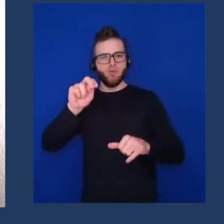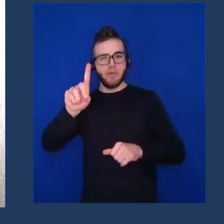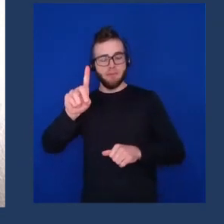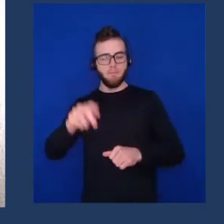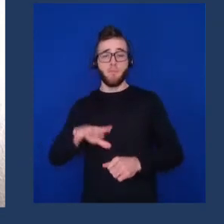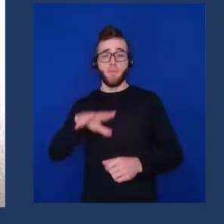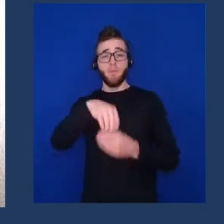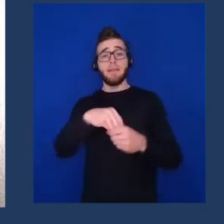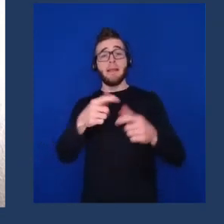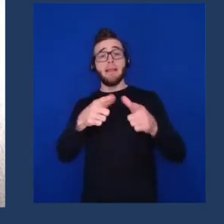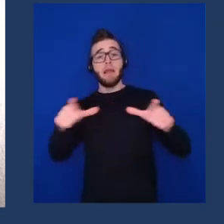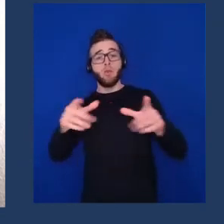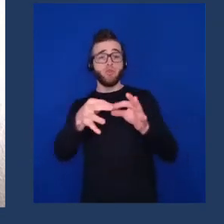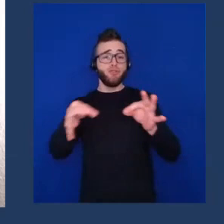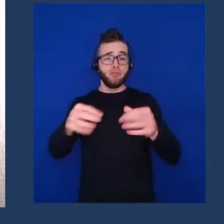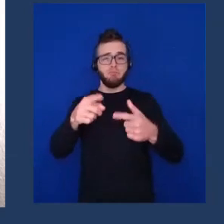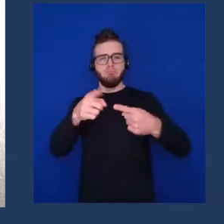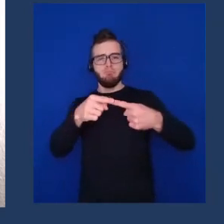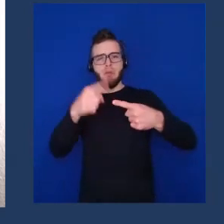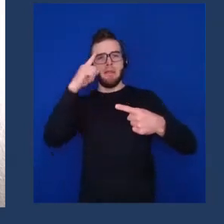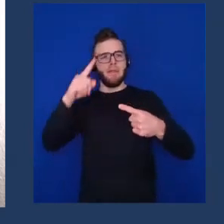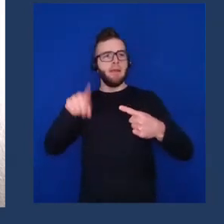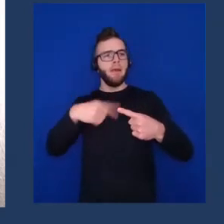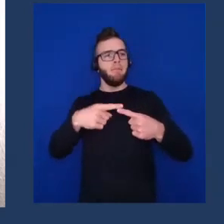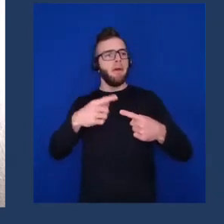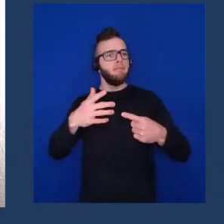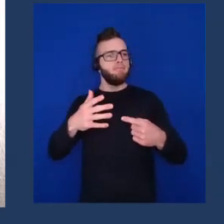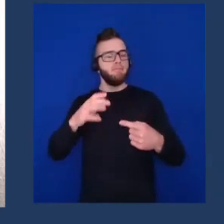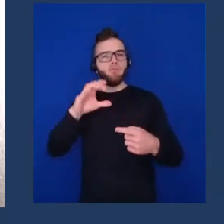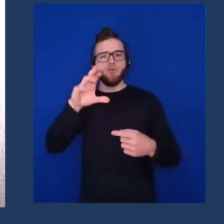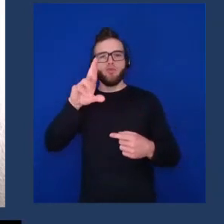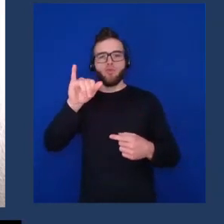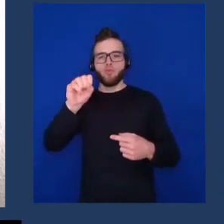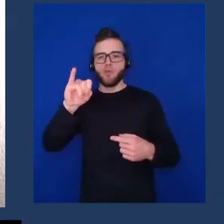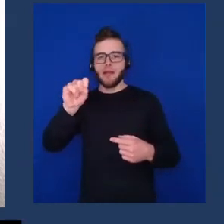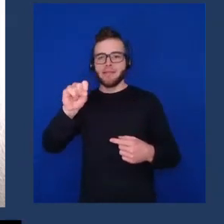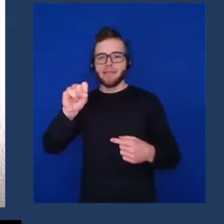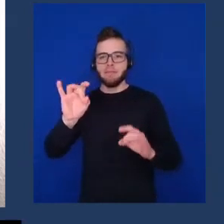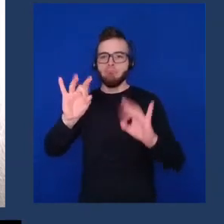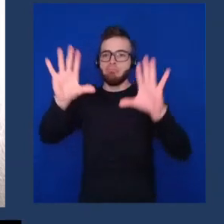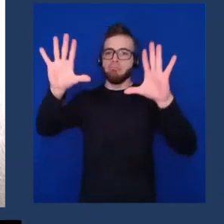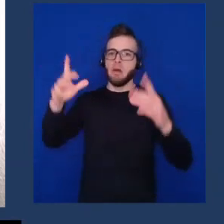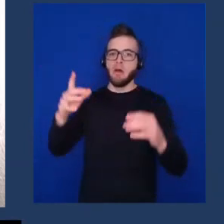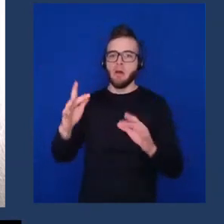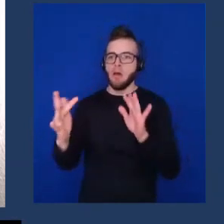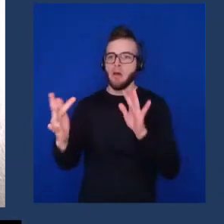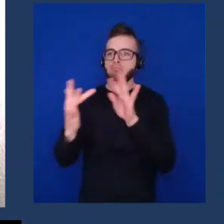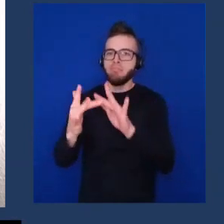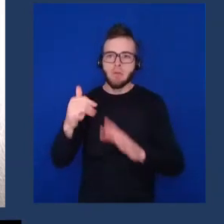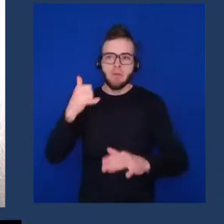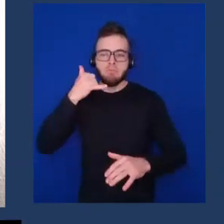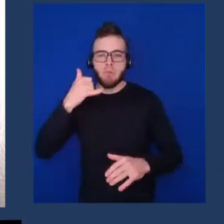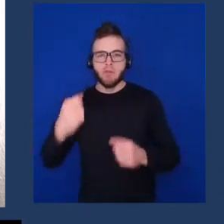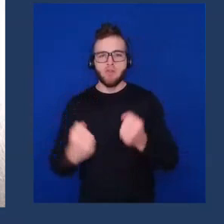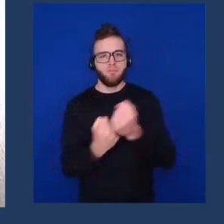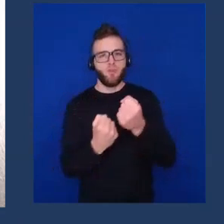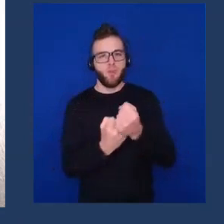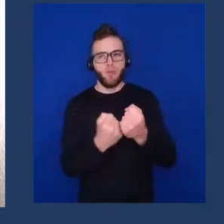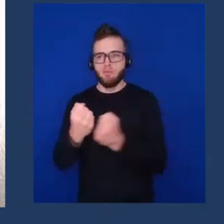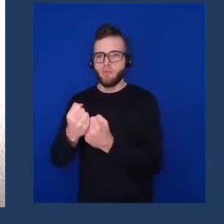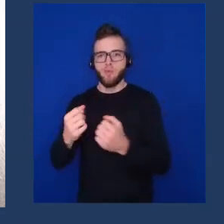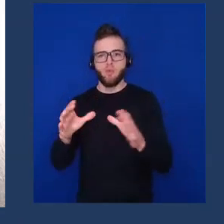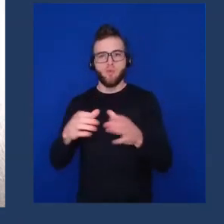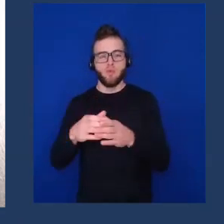crisis lines and online peer support groups. And how can AI features like natural